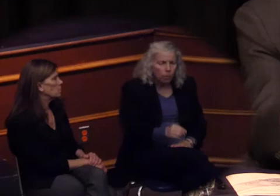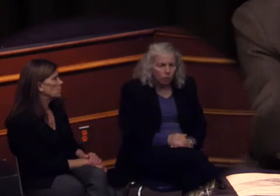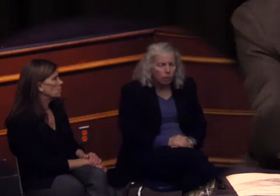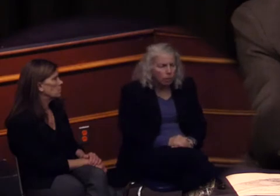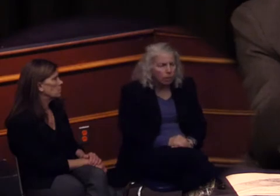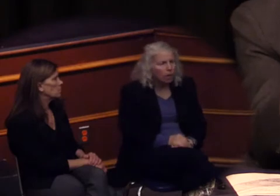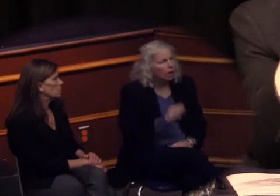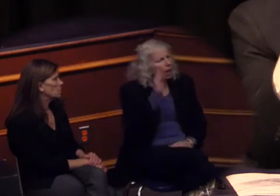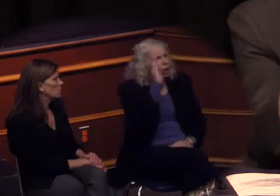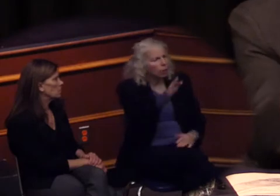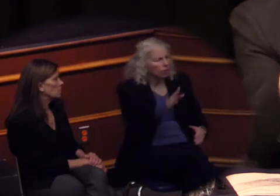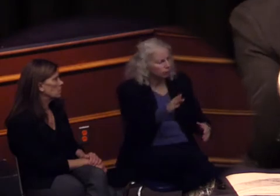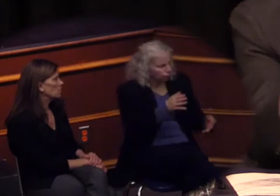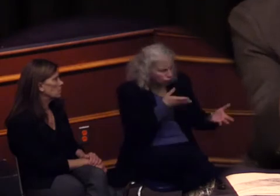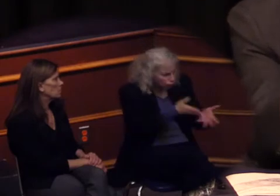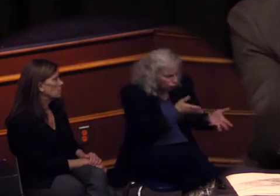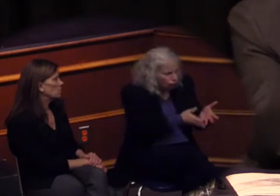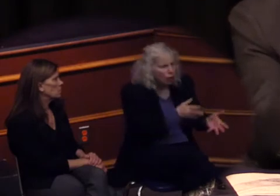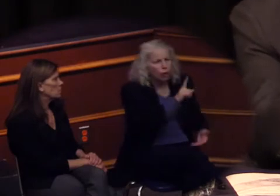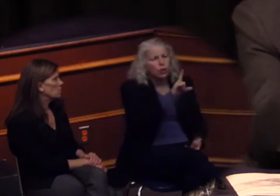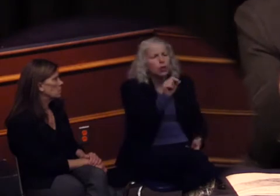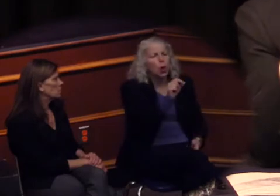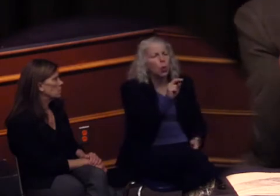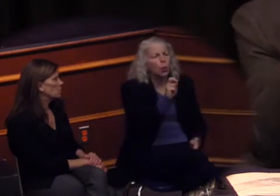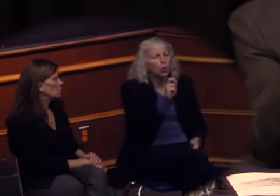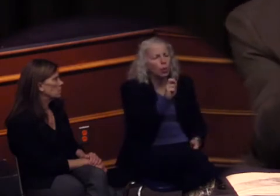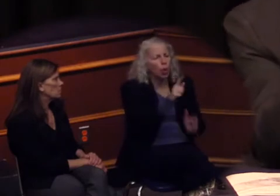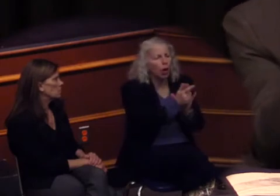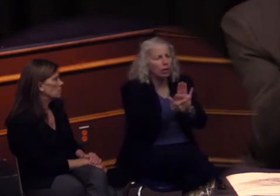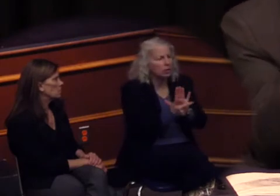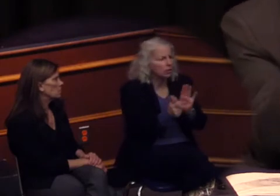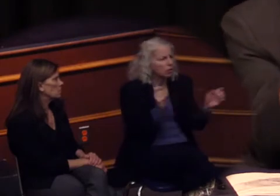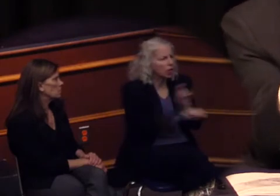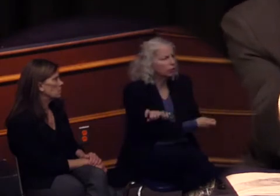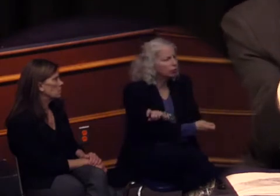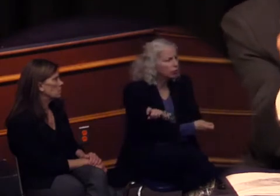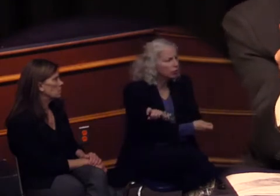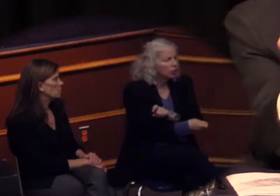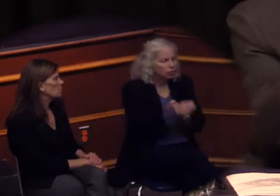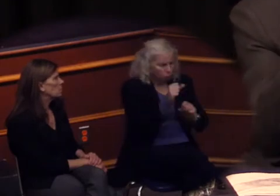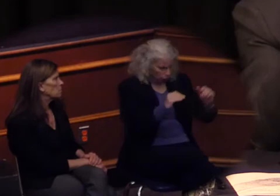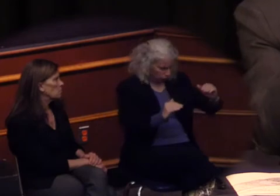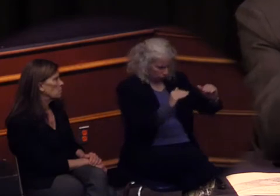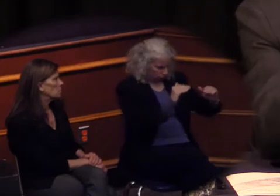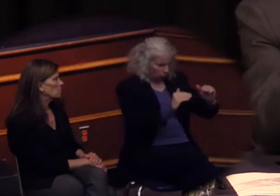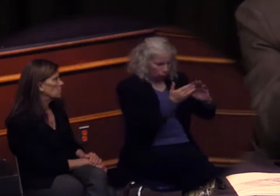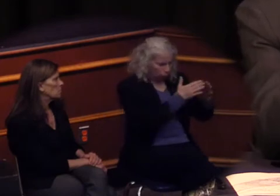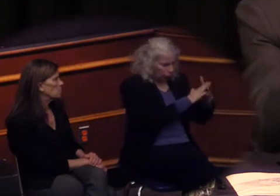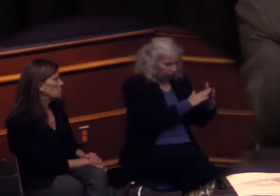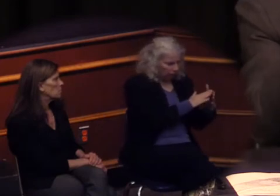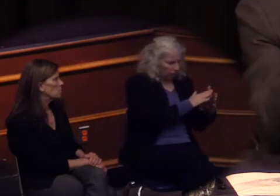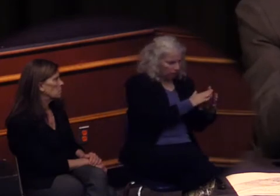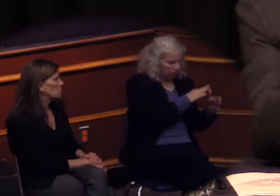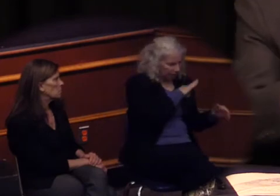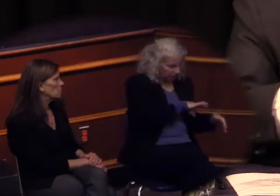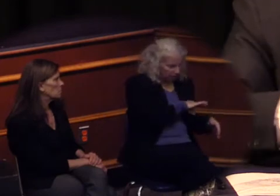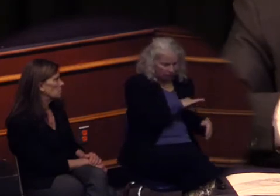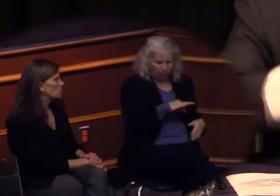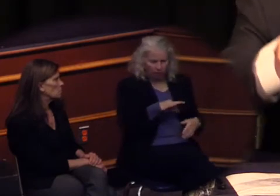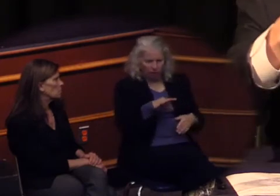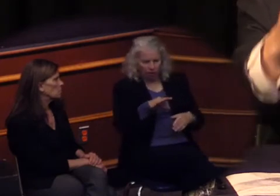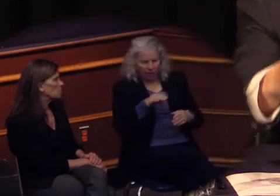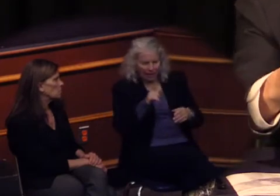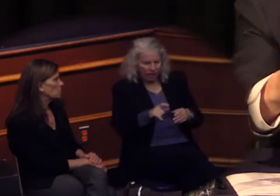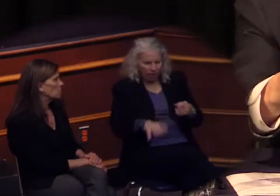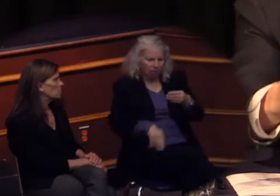engage in and support zoning reform that is going to ensure we balance community interests against the need for additional housing from